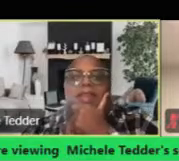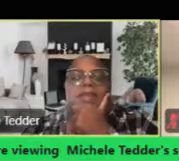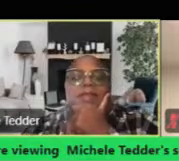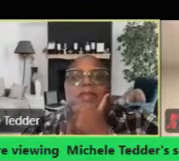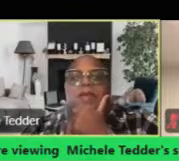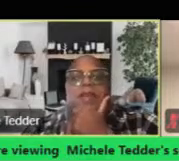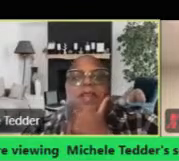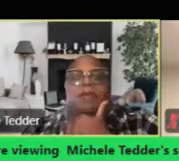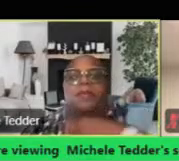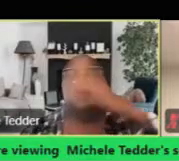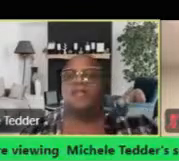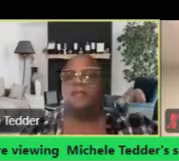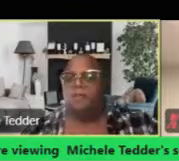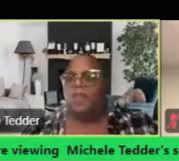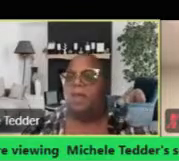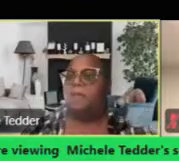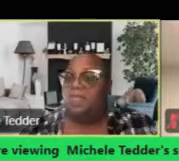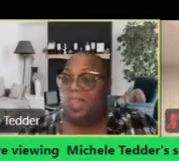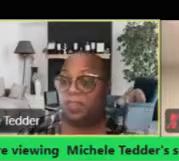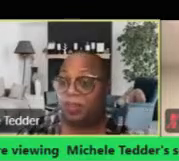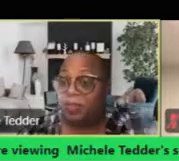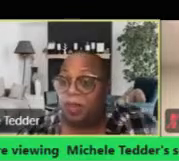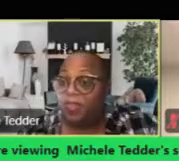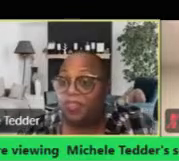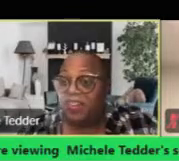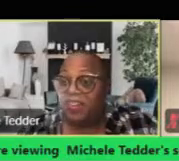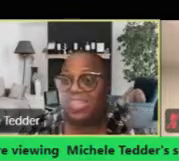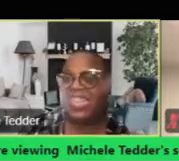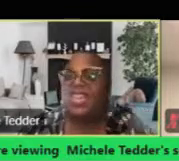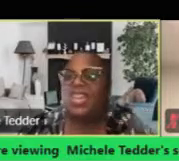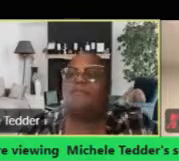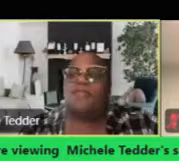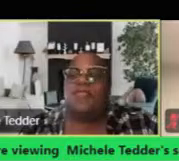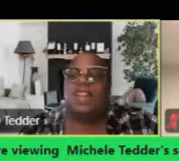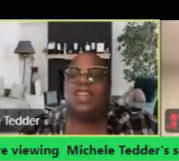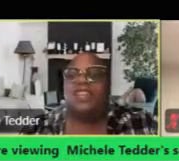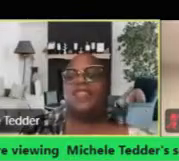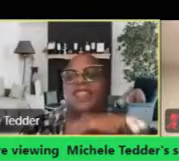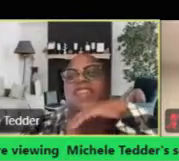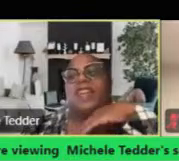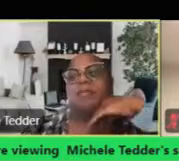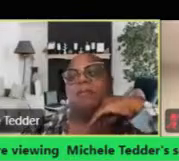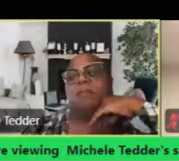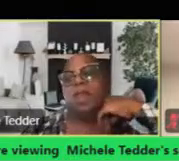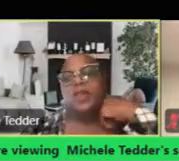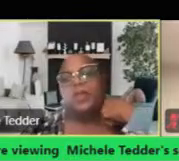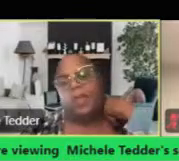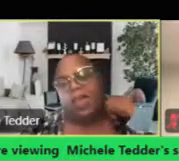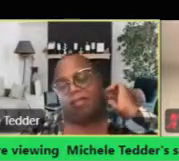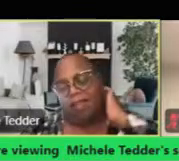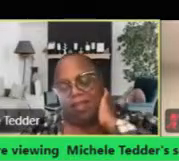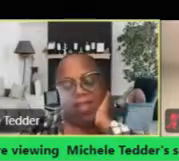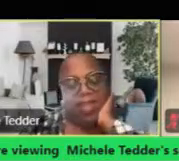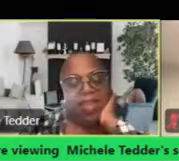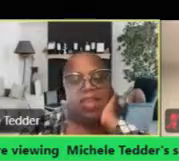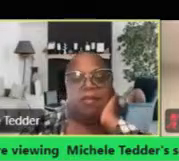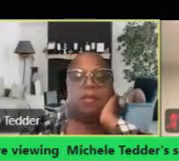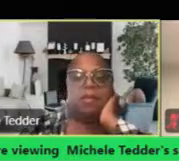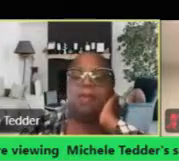Ariana, for framing that so well for us and providing the medical